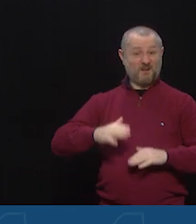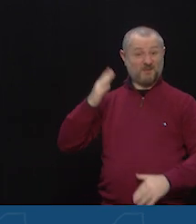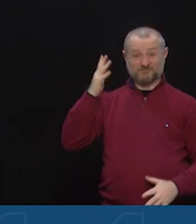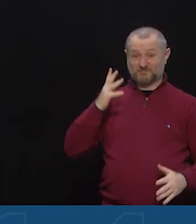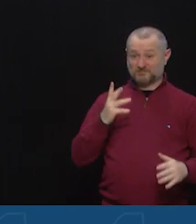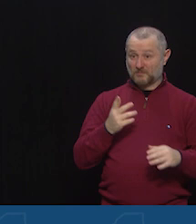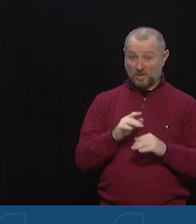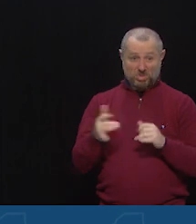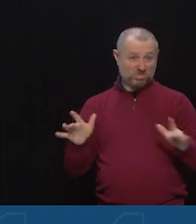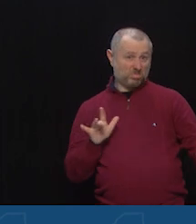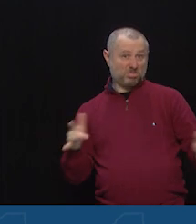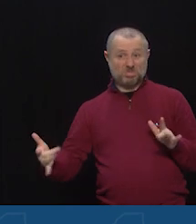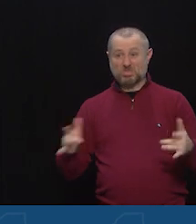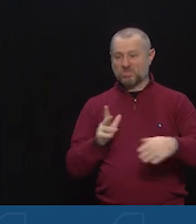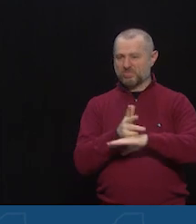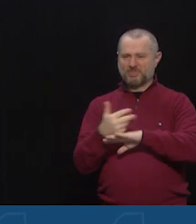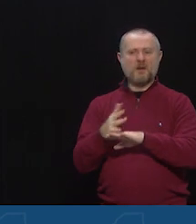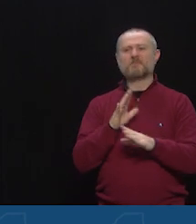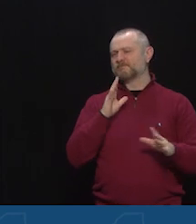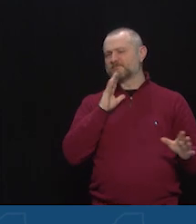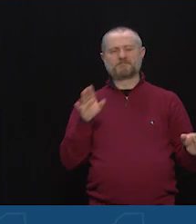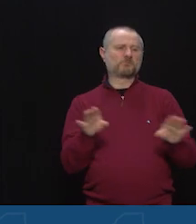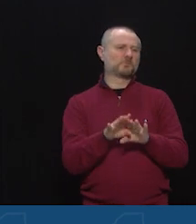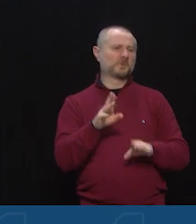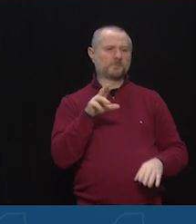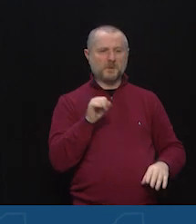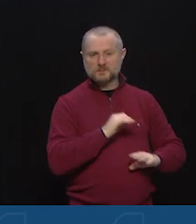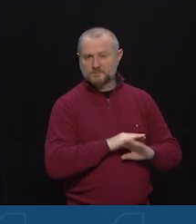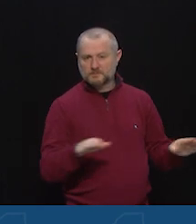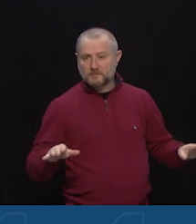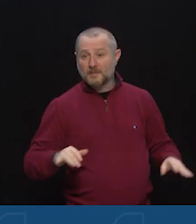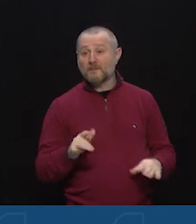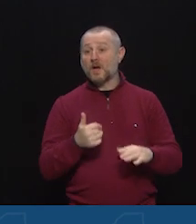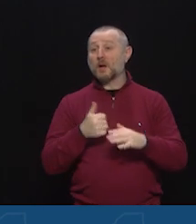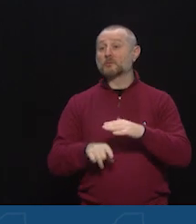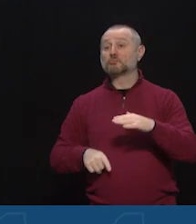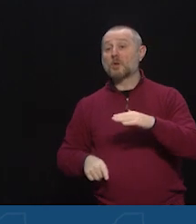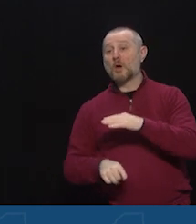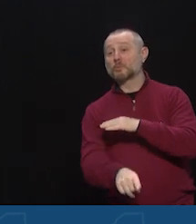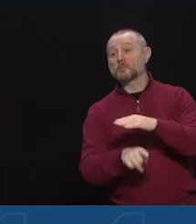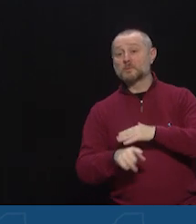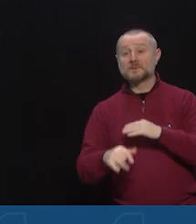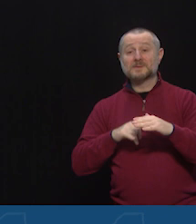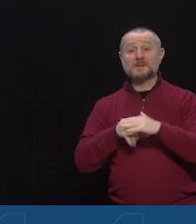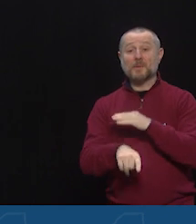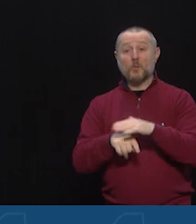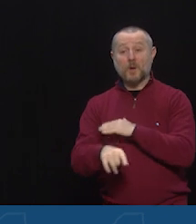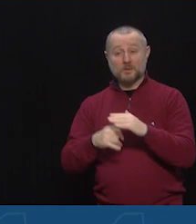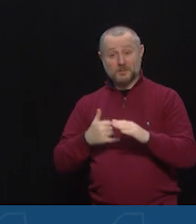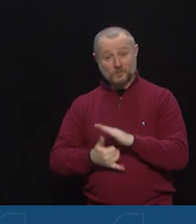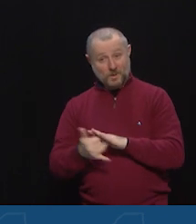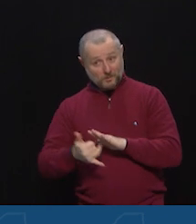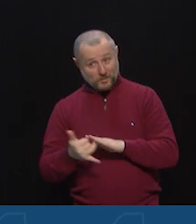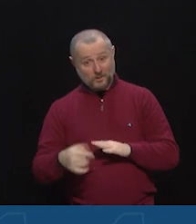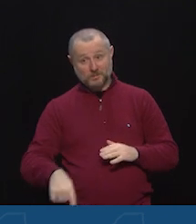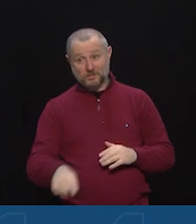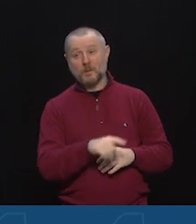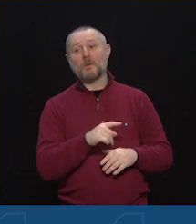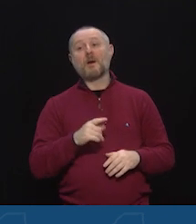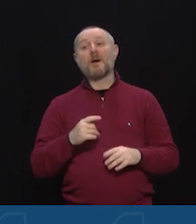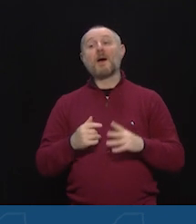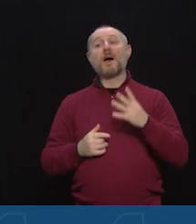city. The underground portions of the subway line, and there are 220 miles of it, On the outdoor portions of the subway